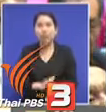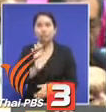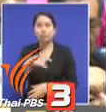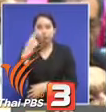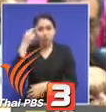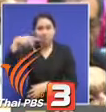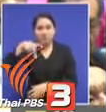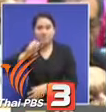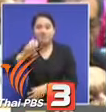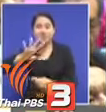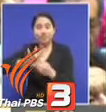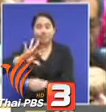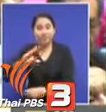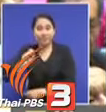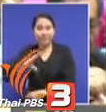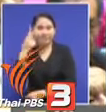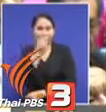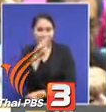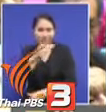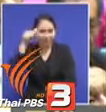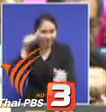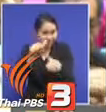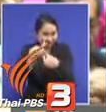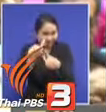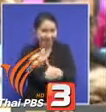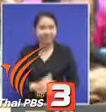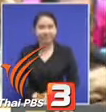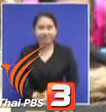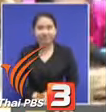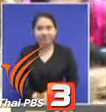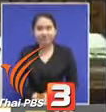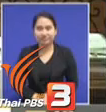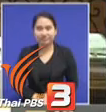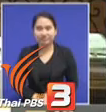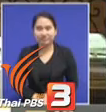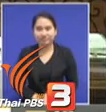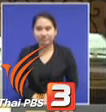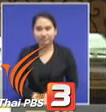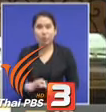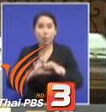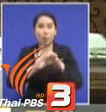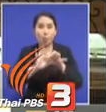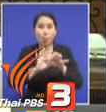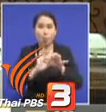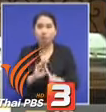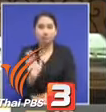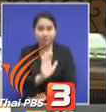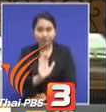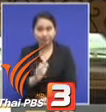meeting venue for the parliament. It's being held at the auditorium of TOT,